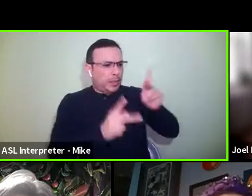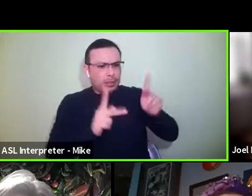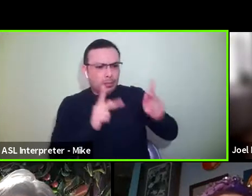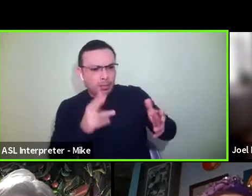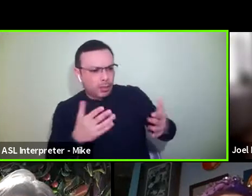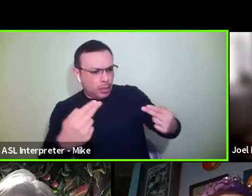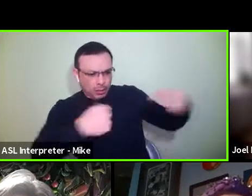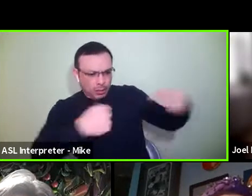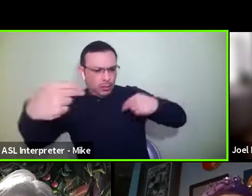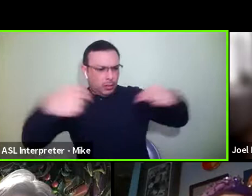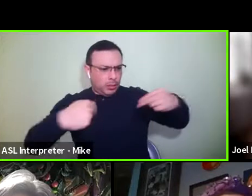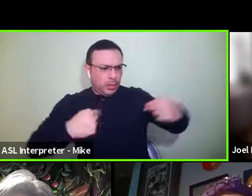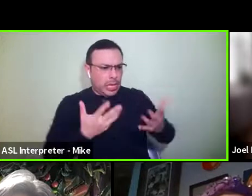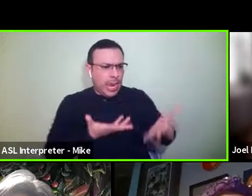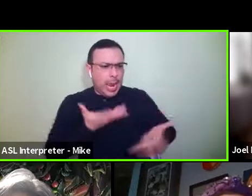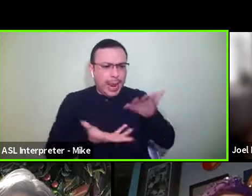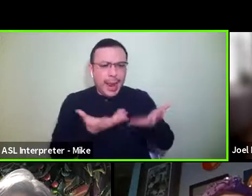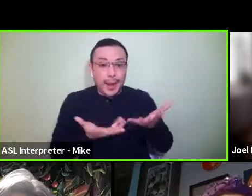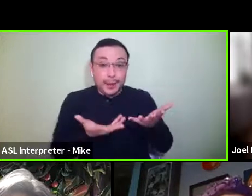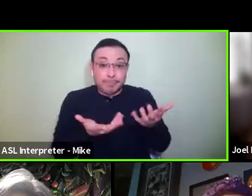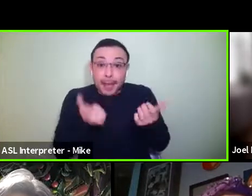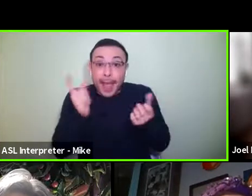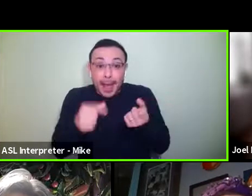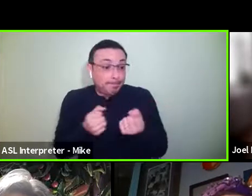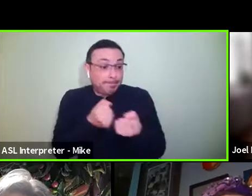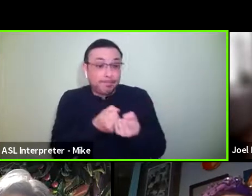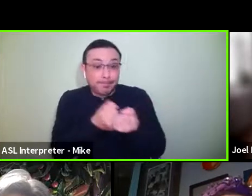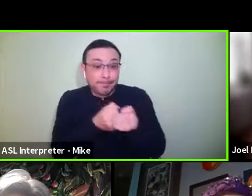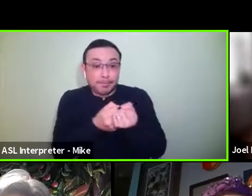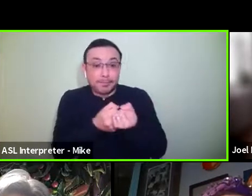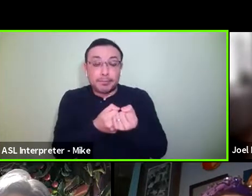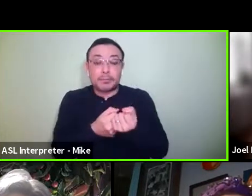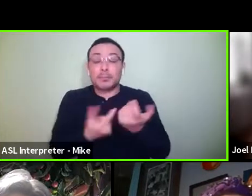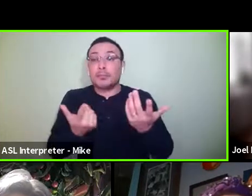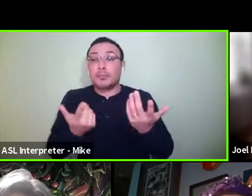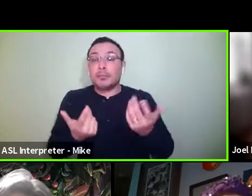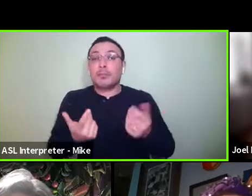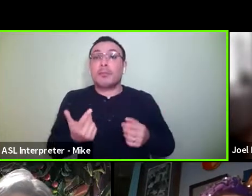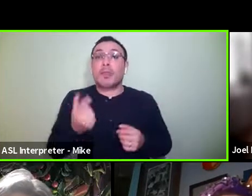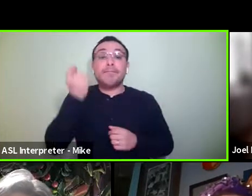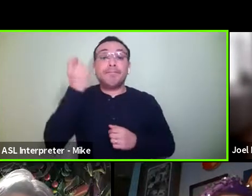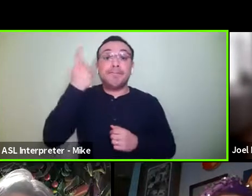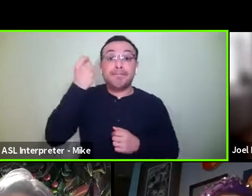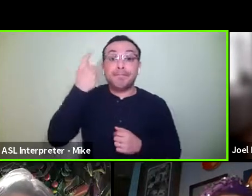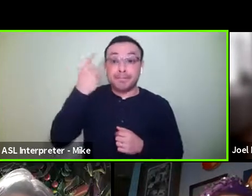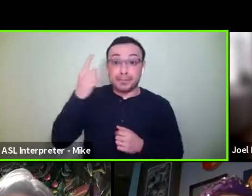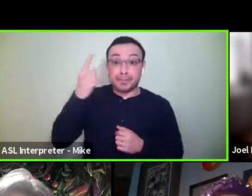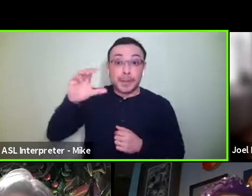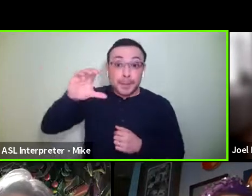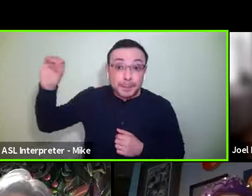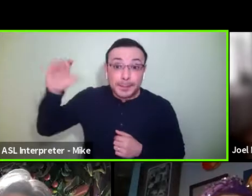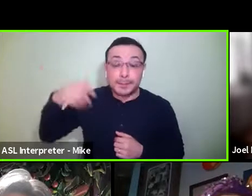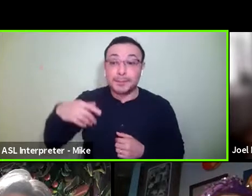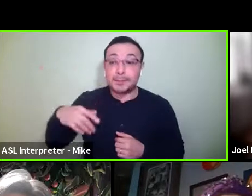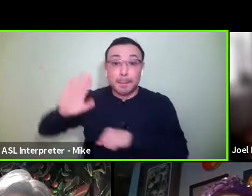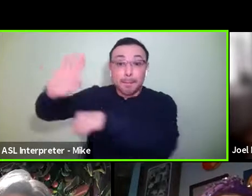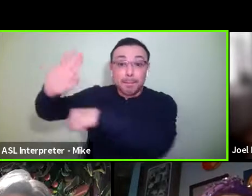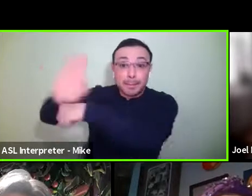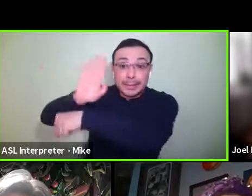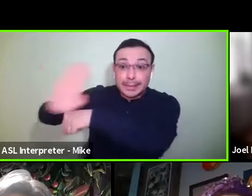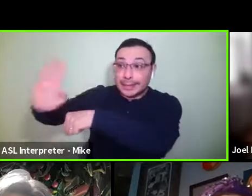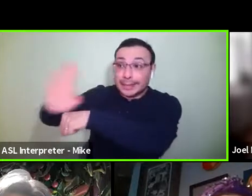period. I think instead, companies and other places are going to have to figure out what to do with